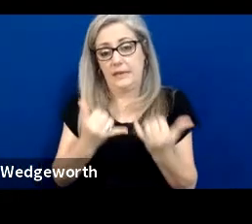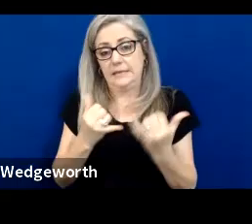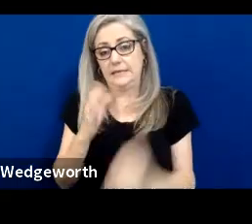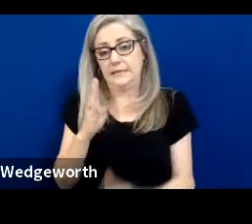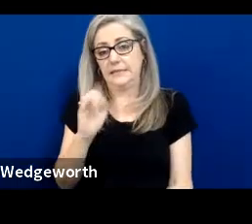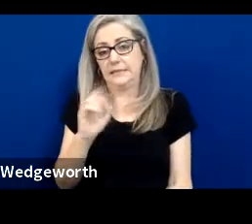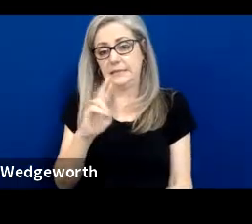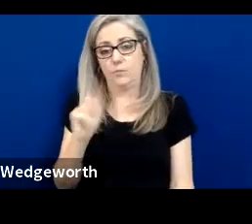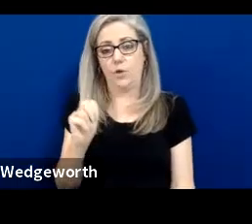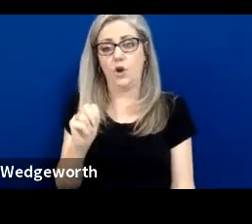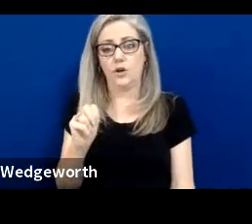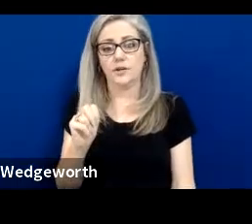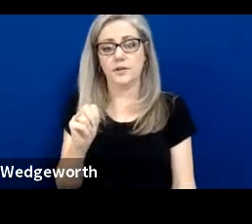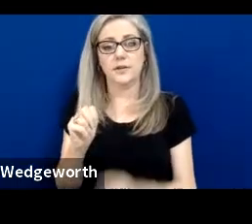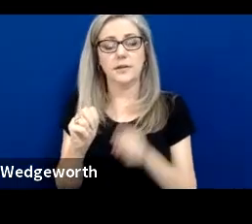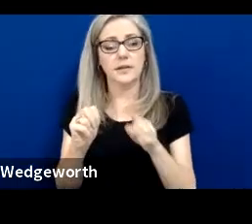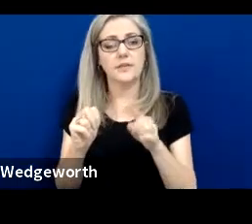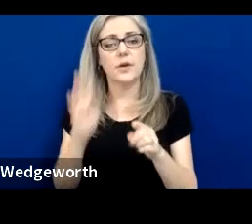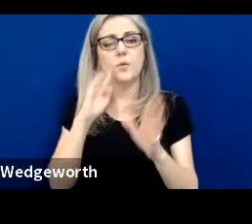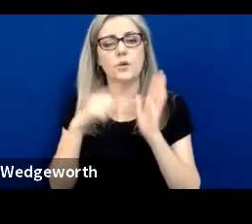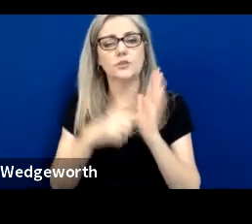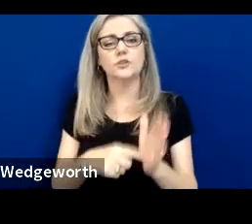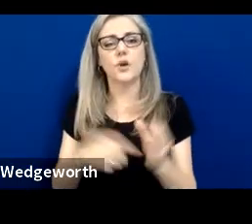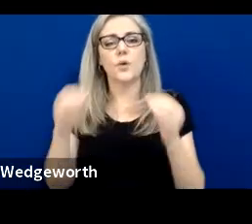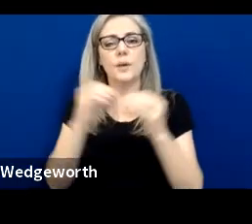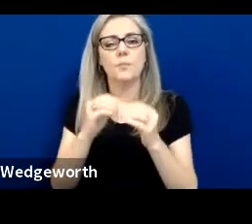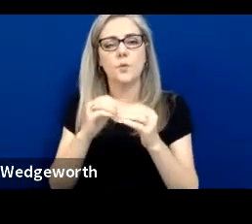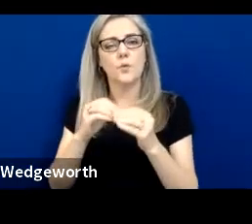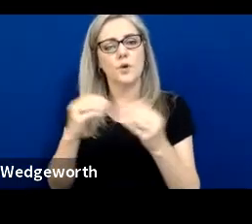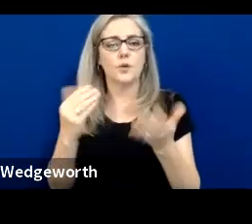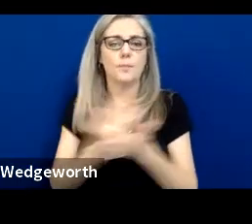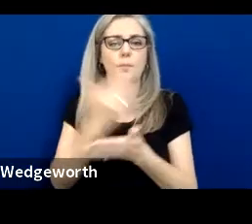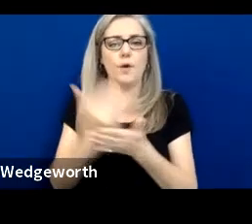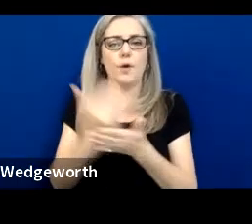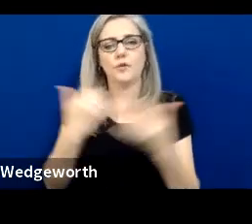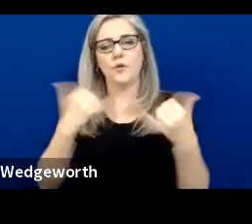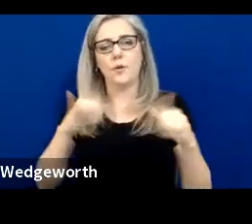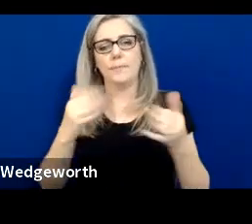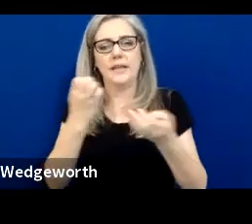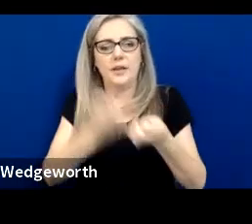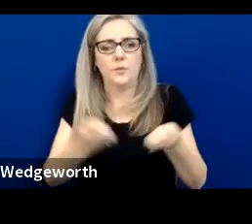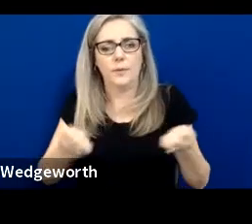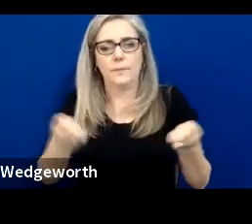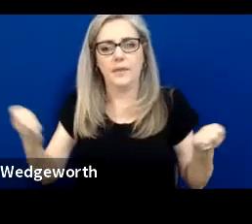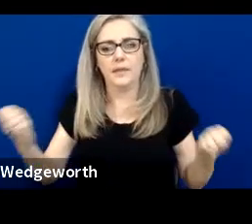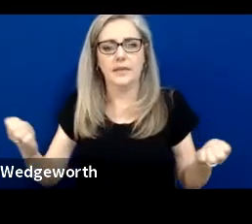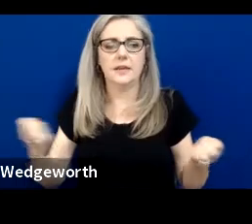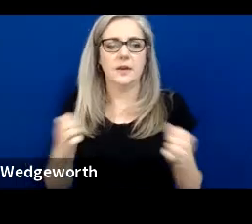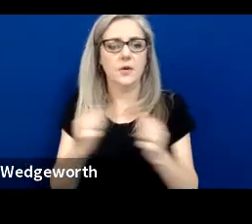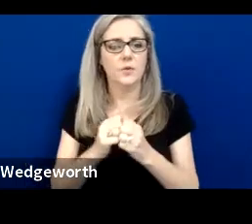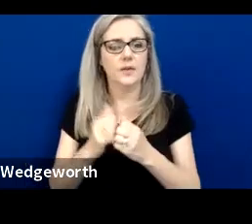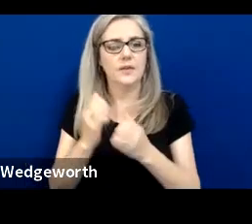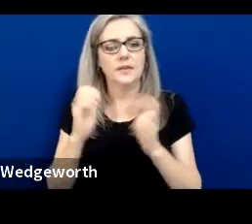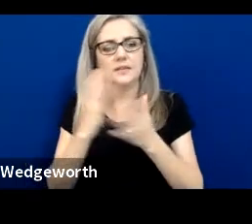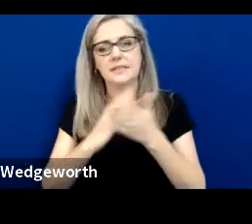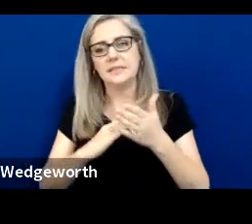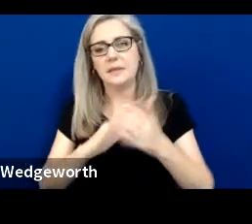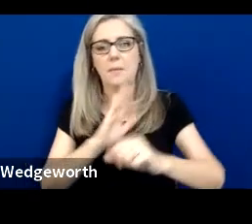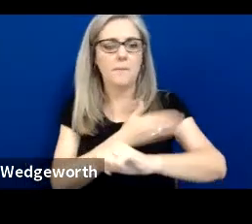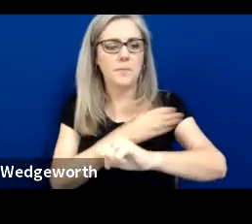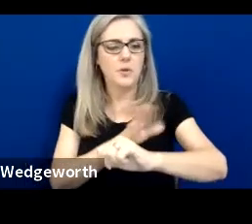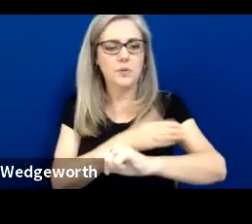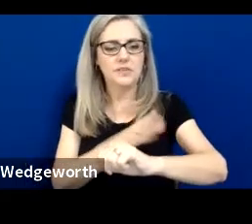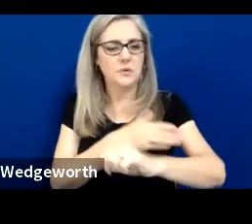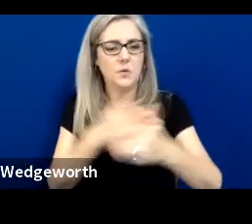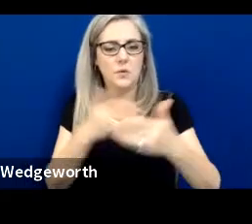And on this one, we're showing some more modern play equipment, some equipment that has some musical elements to it to